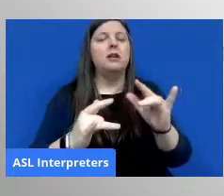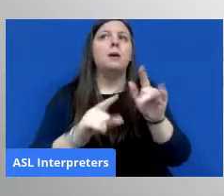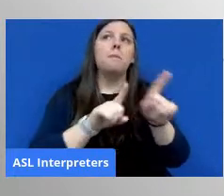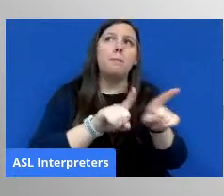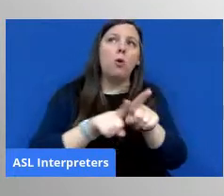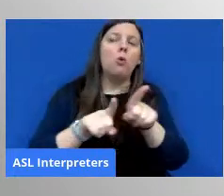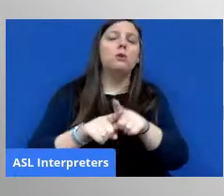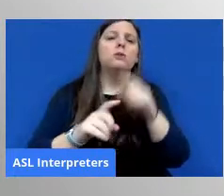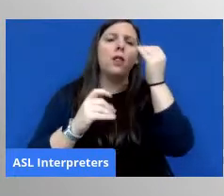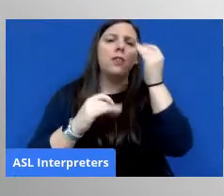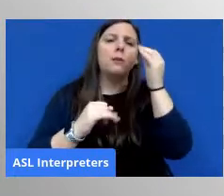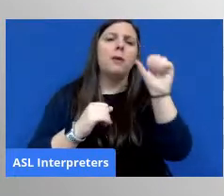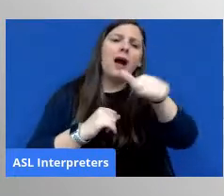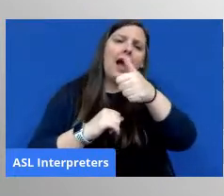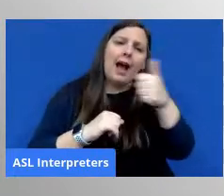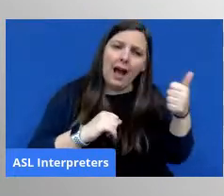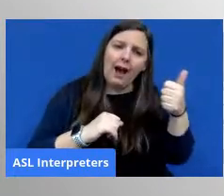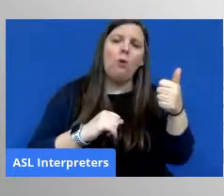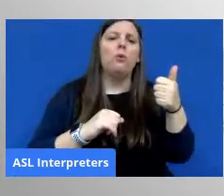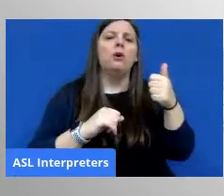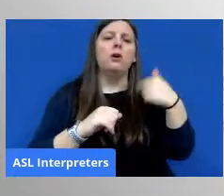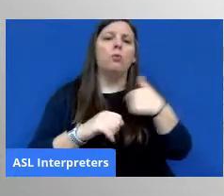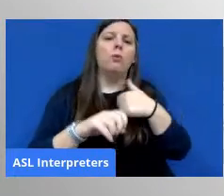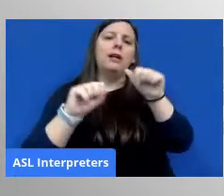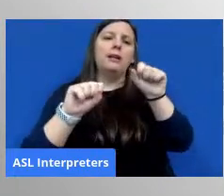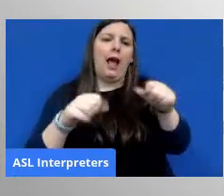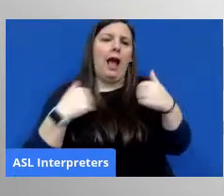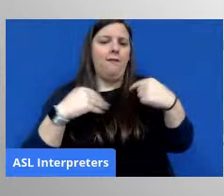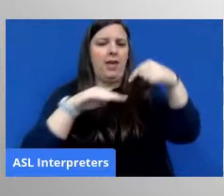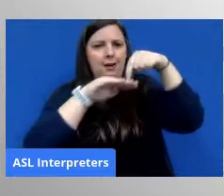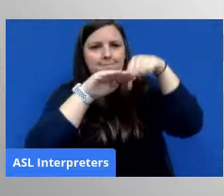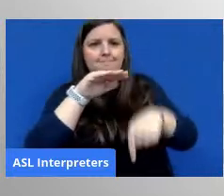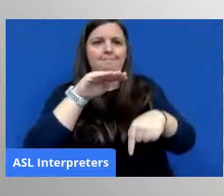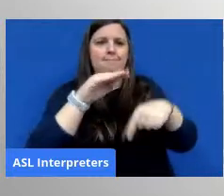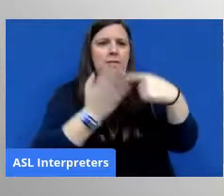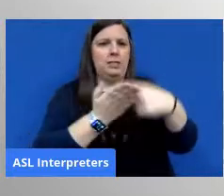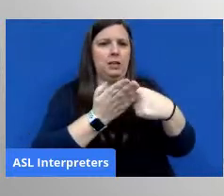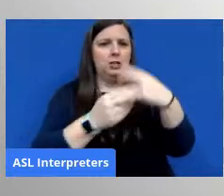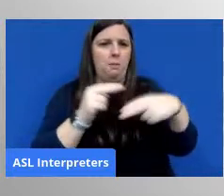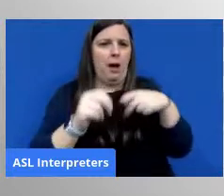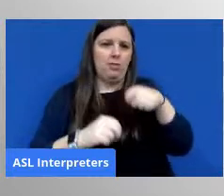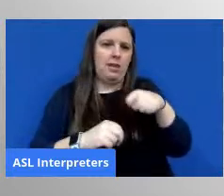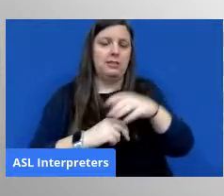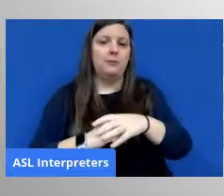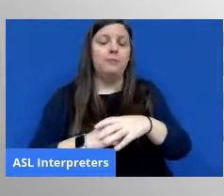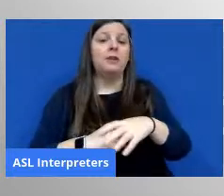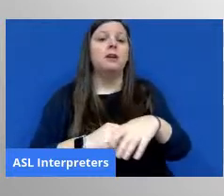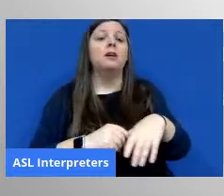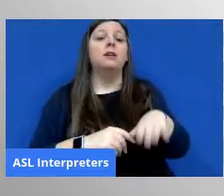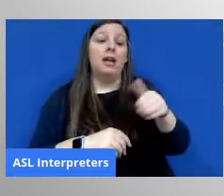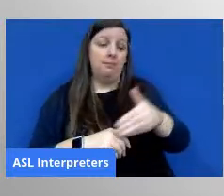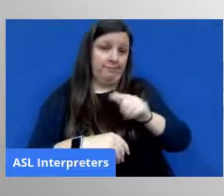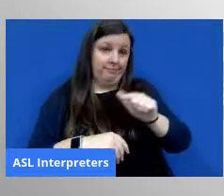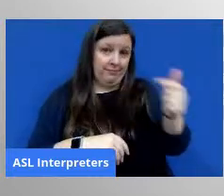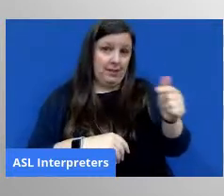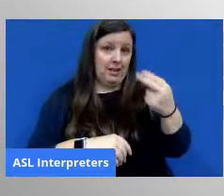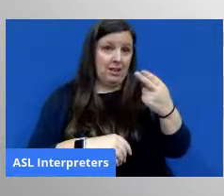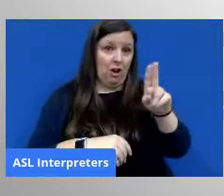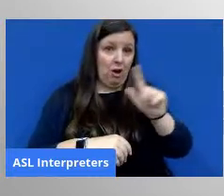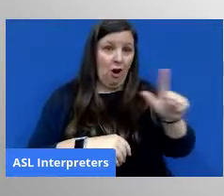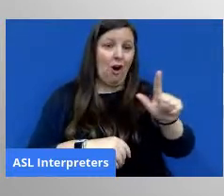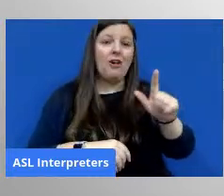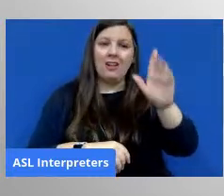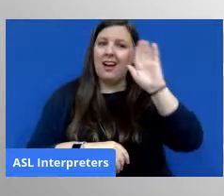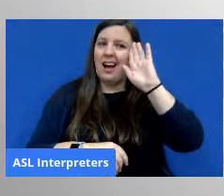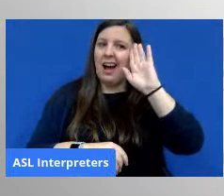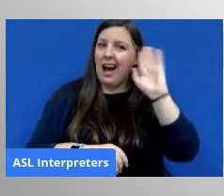this. So I just want to put that there, and Ms. Hull. Well, I'll be very brief. I caught what